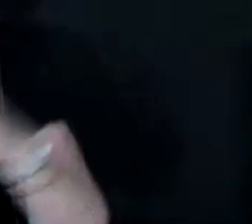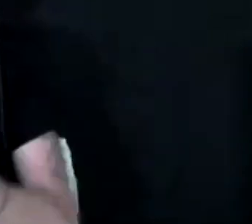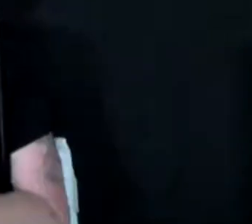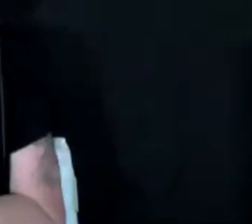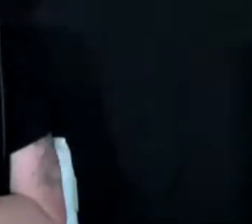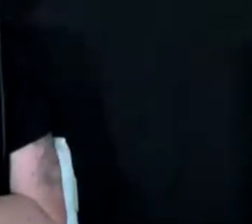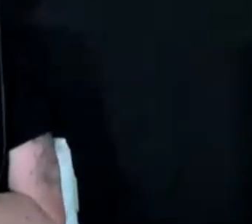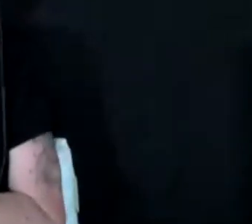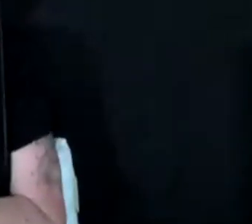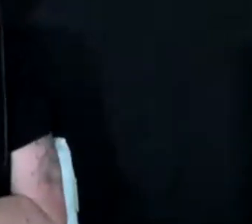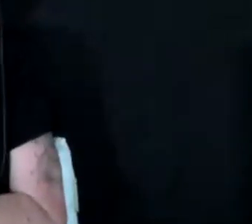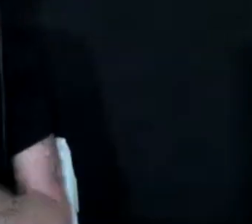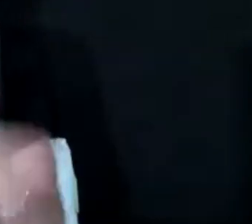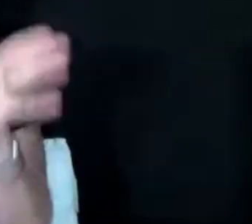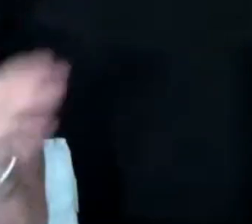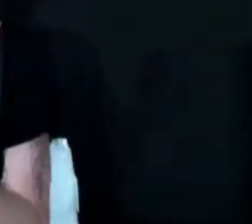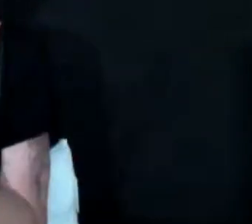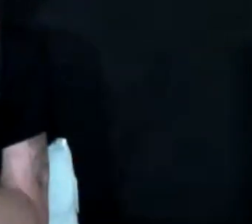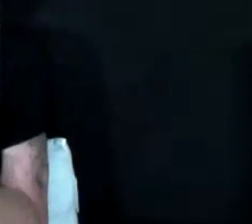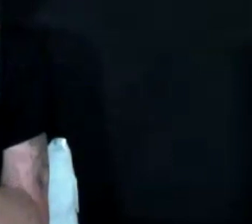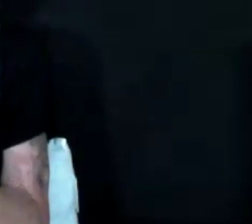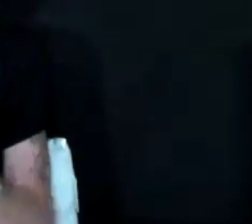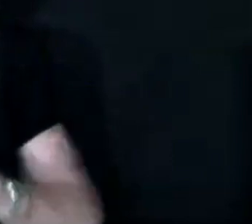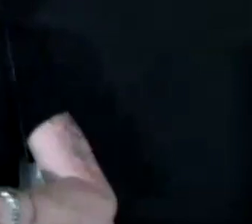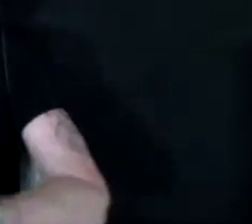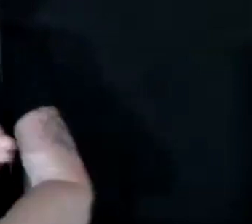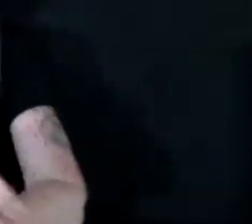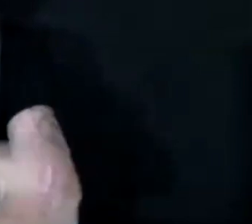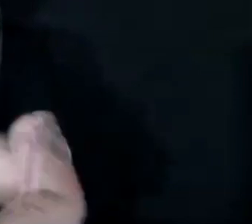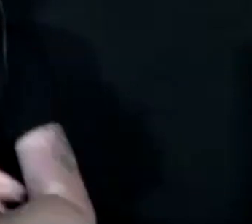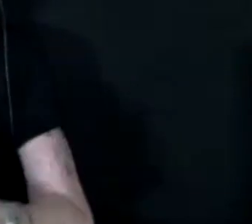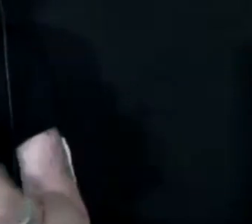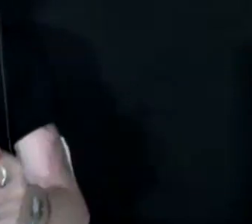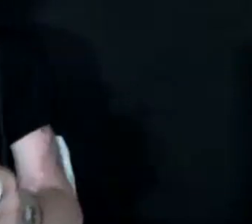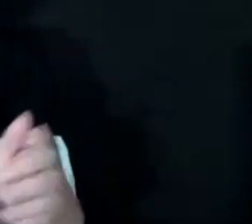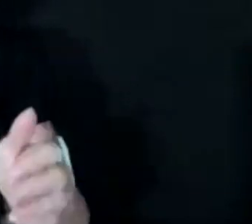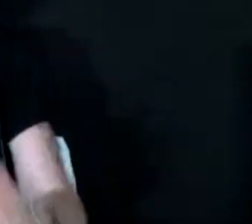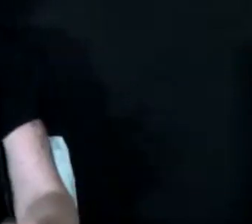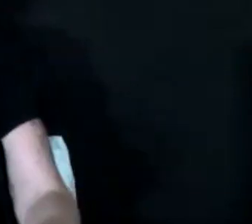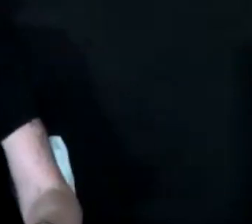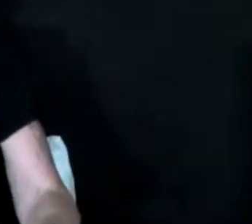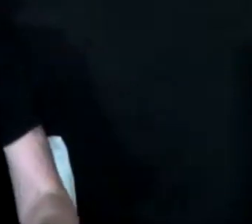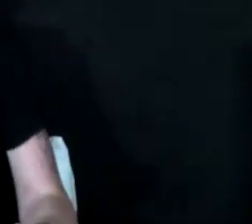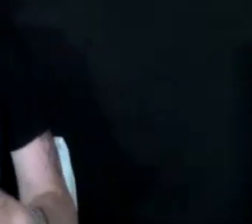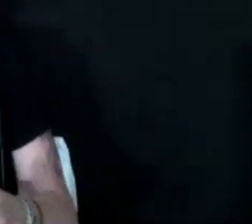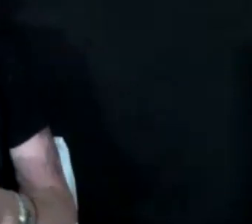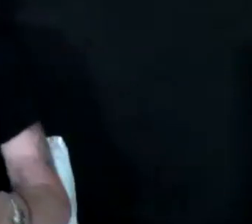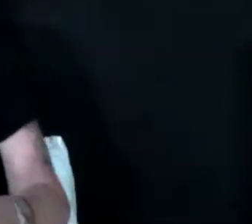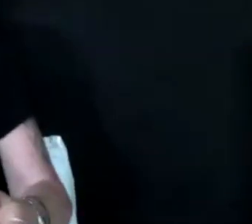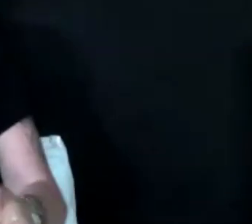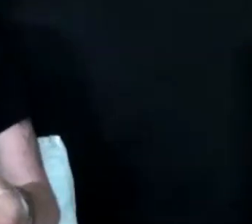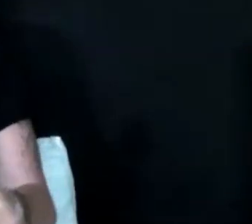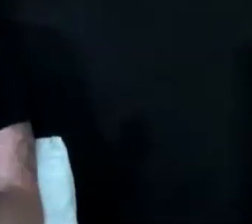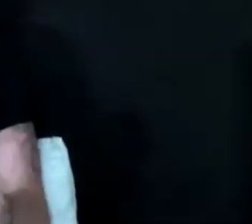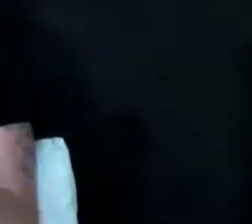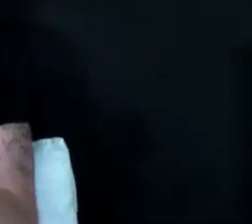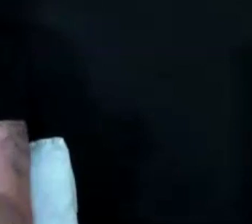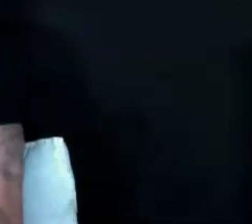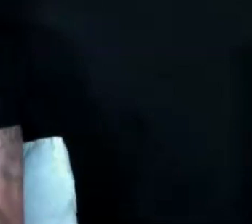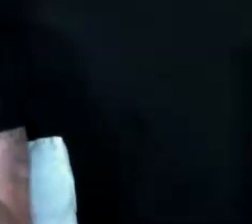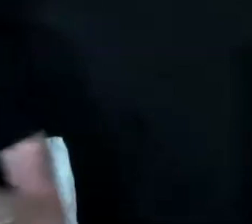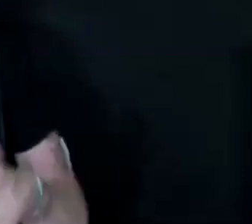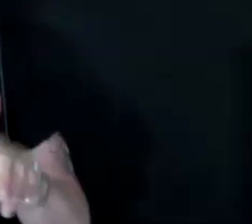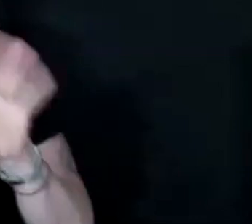for the product, but also lots of updates with feedback from many parents